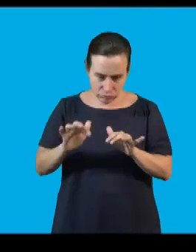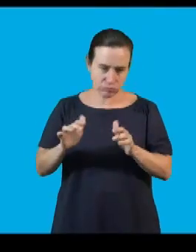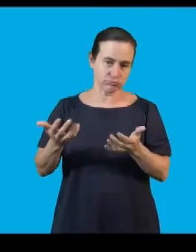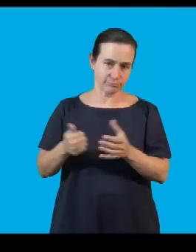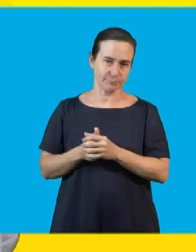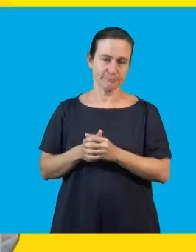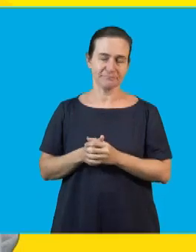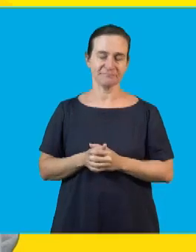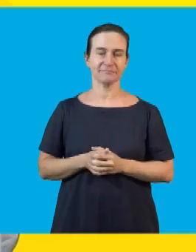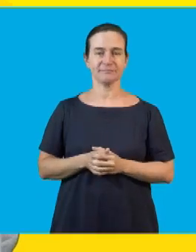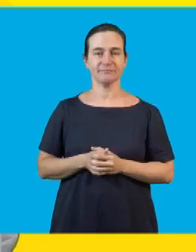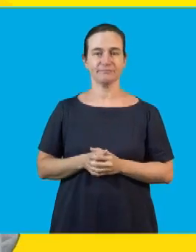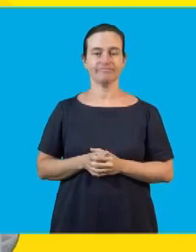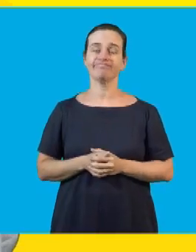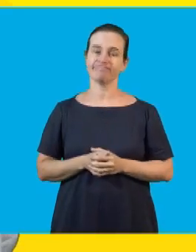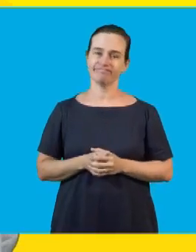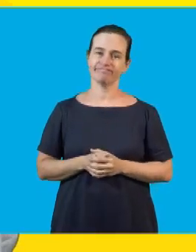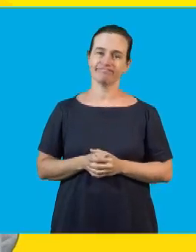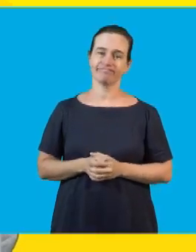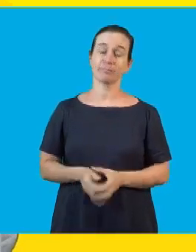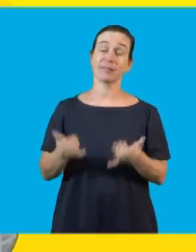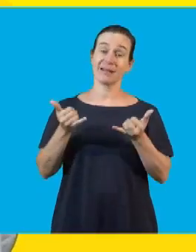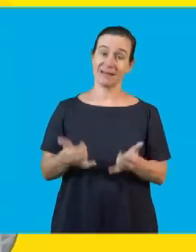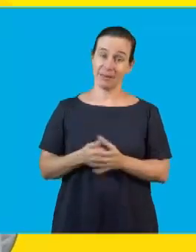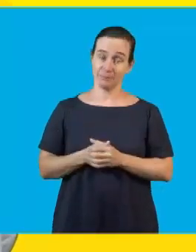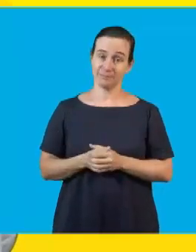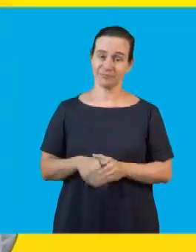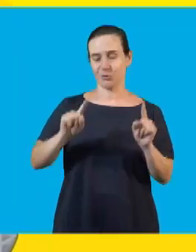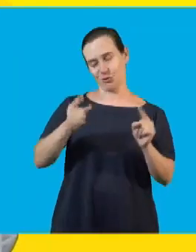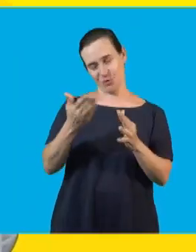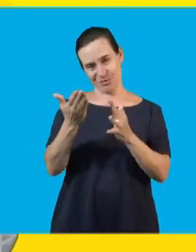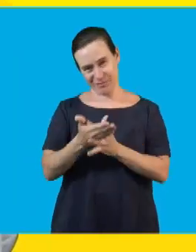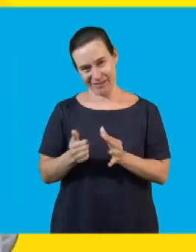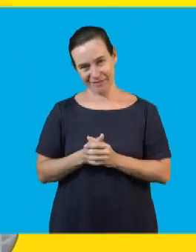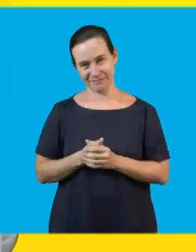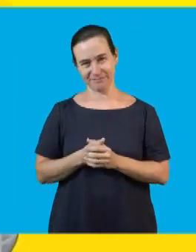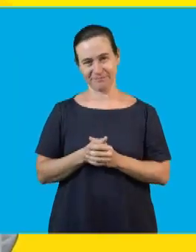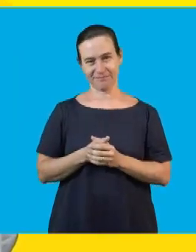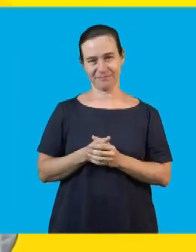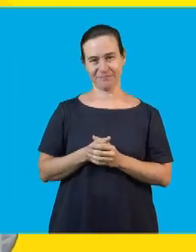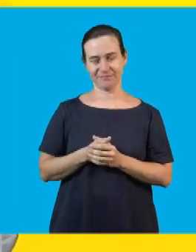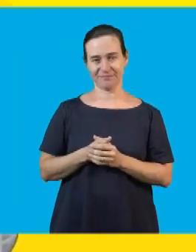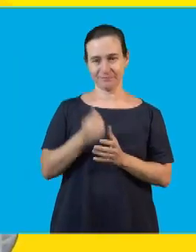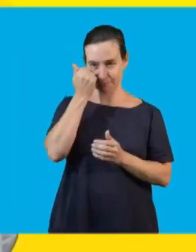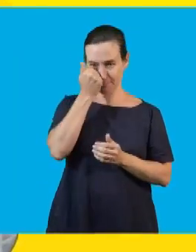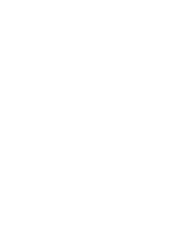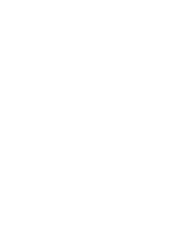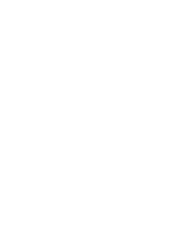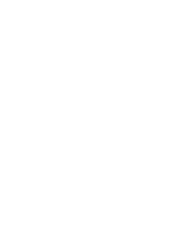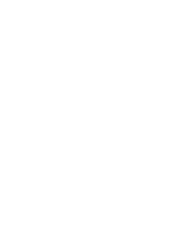the problem of his mother's computer. That, learners, takes us to another ad break.